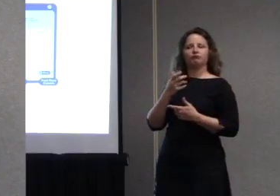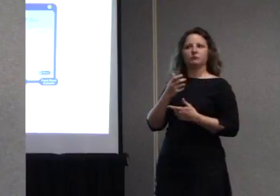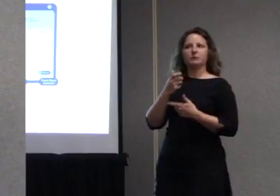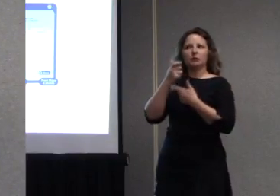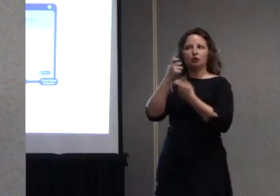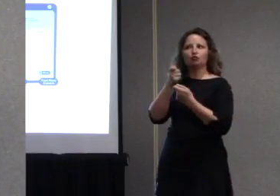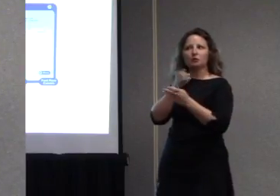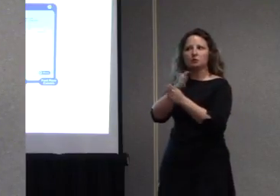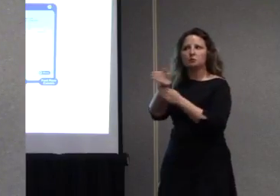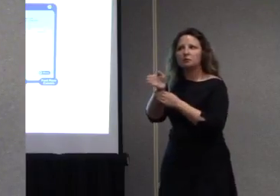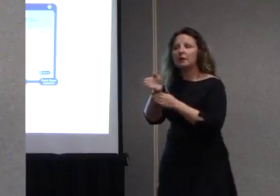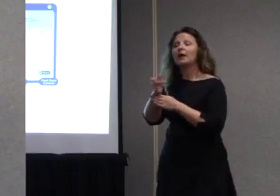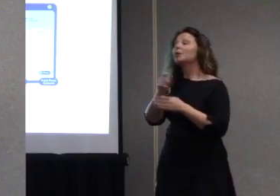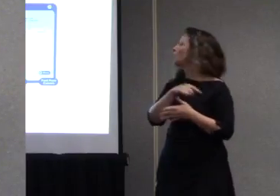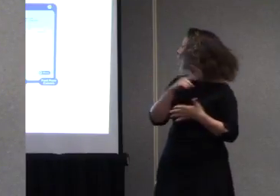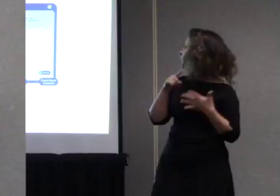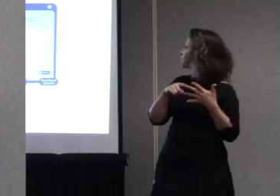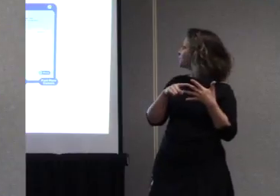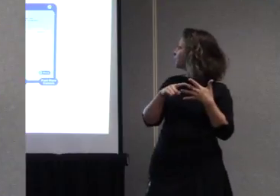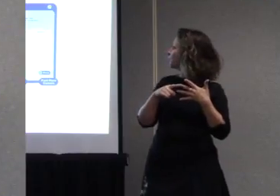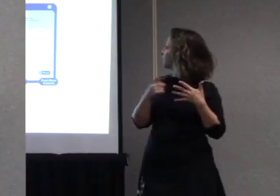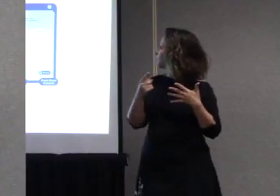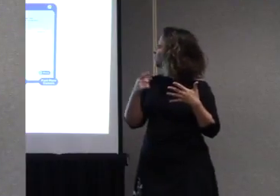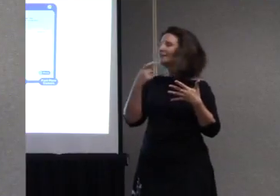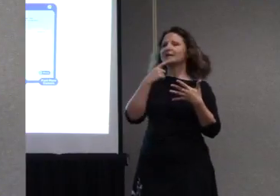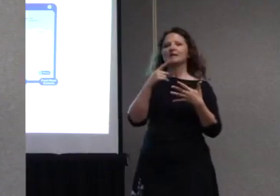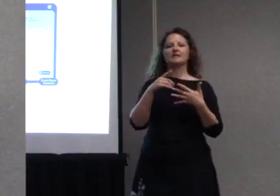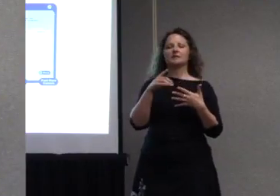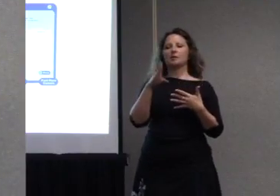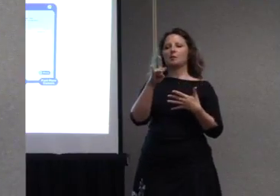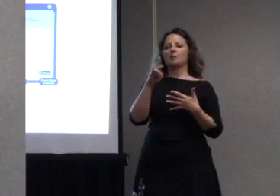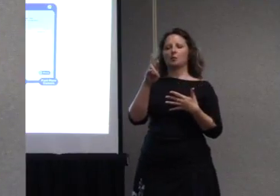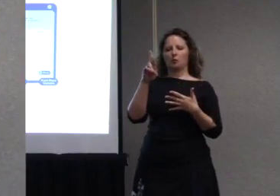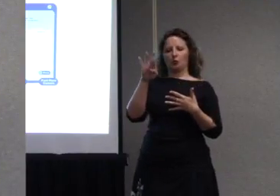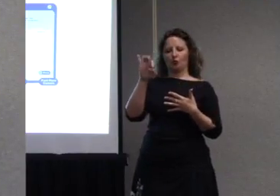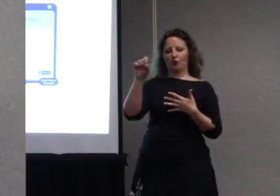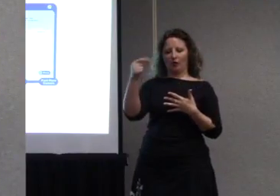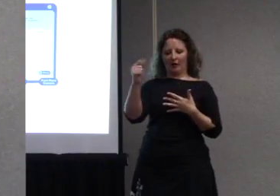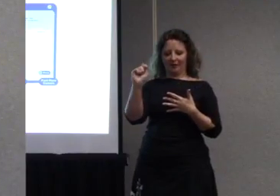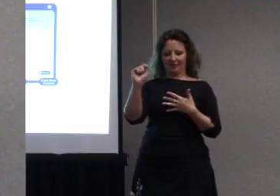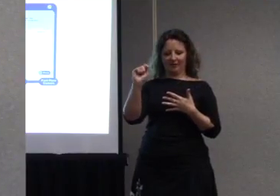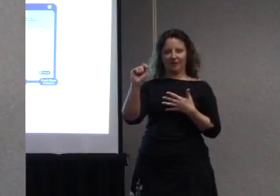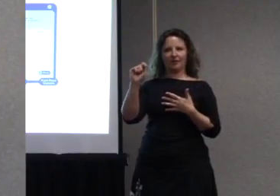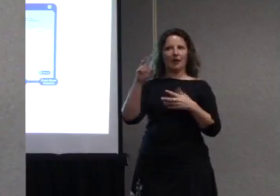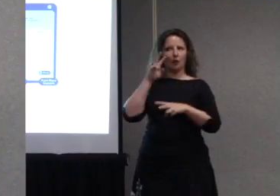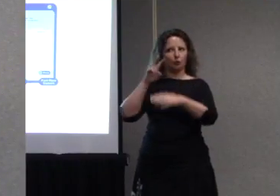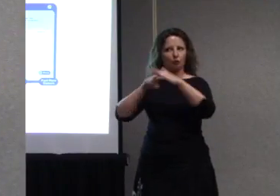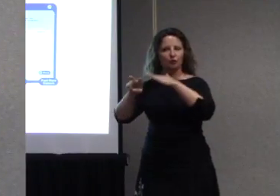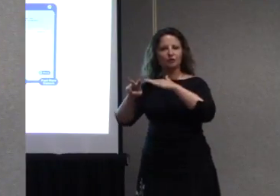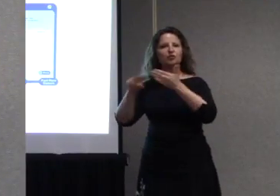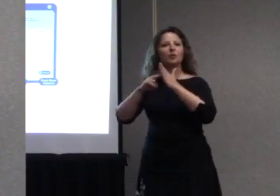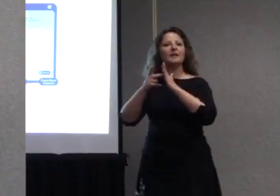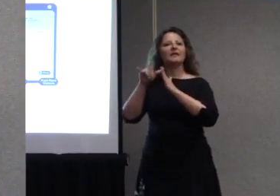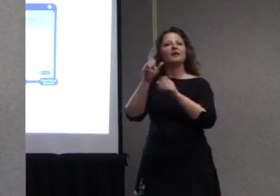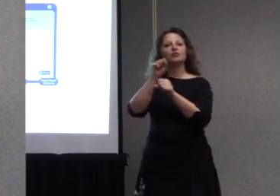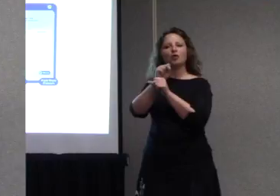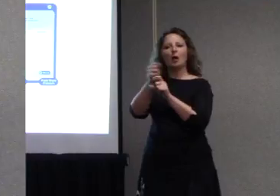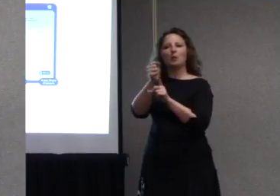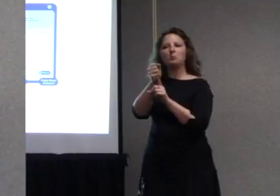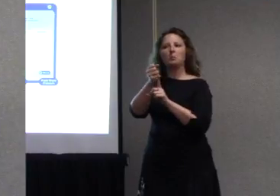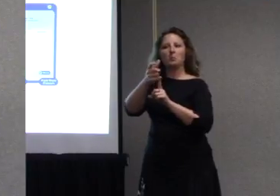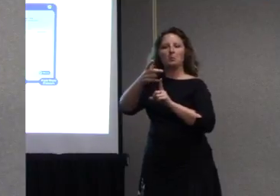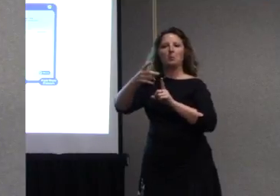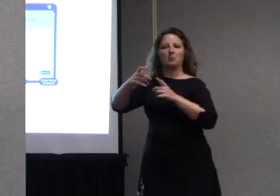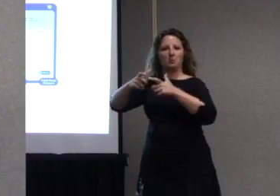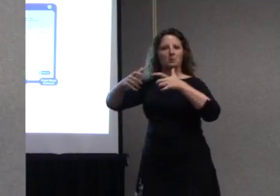You'll also see that it has bright outlook, and that means that the job is growing faster than average. So